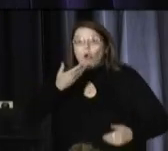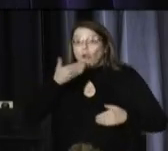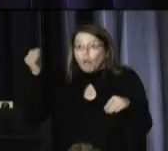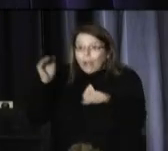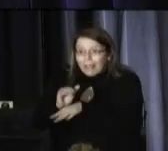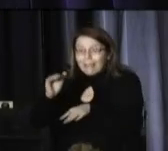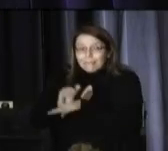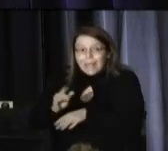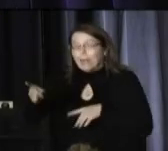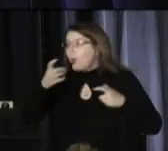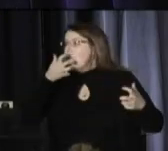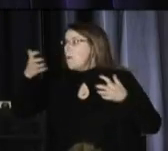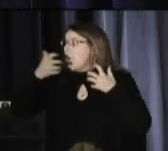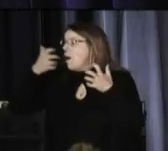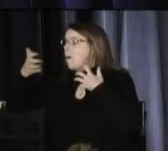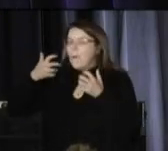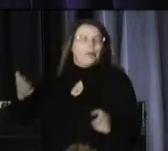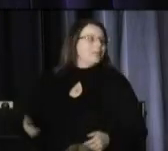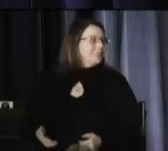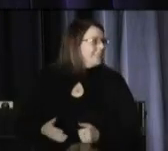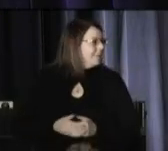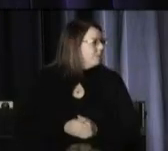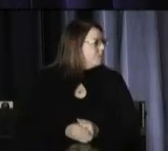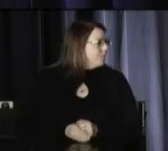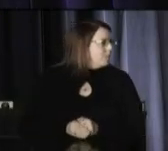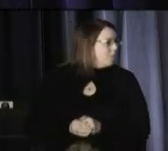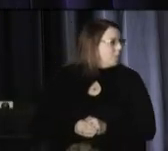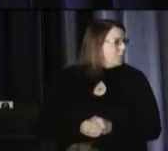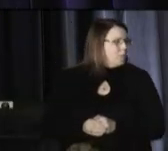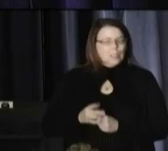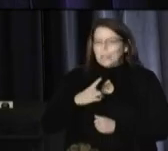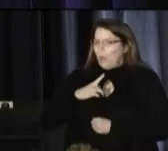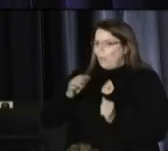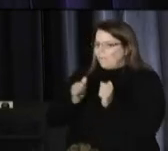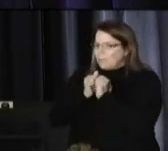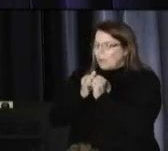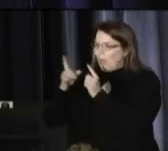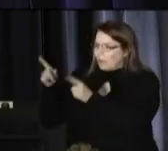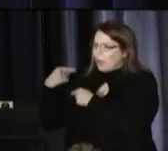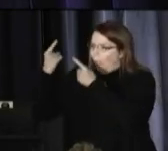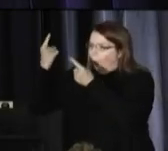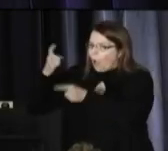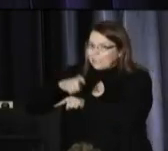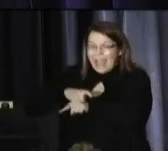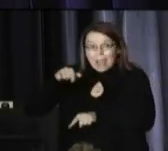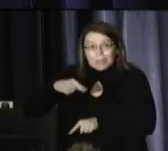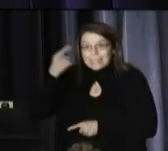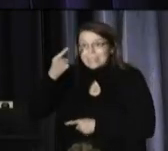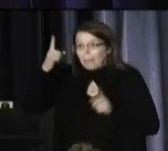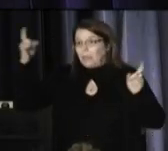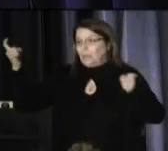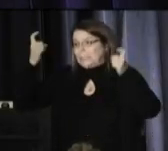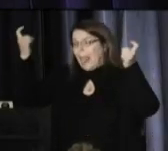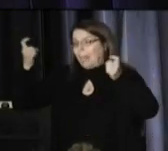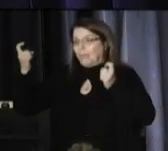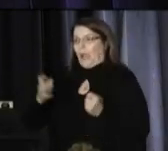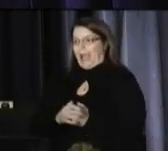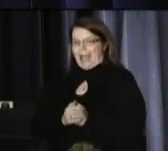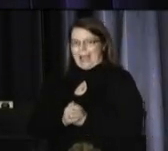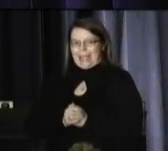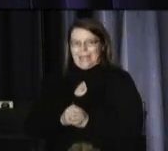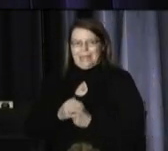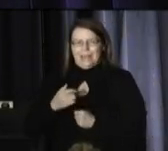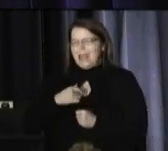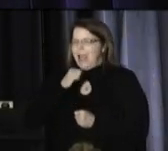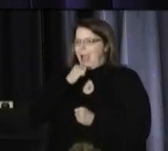we go. We haven't been in community in a long time. This is something to celebrate. I'm not gonna chit-chat